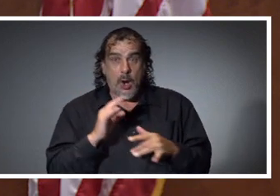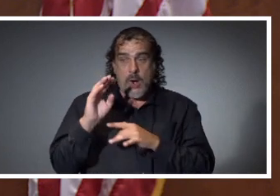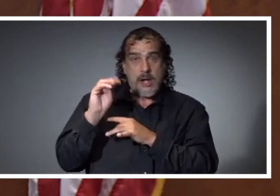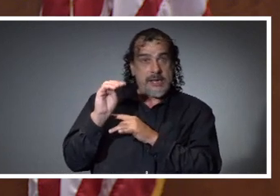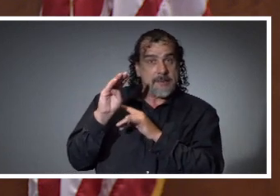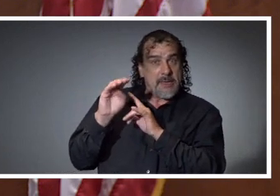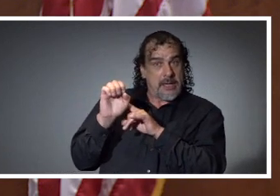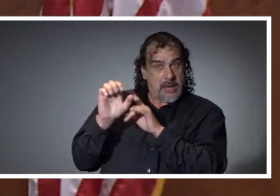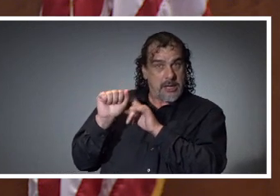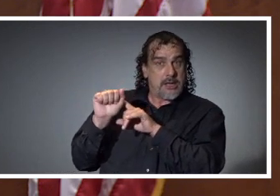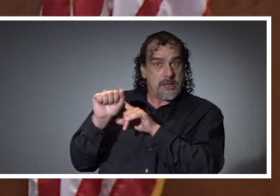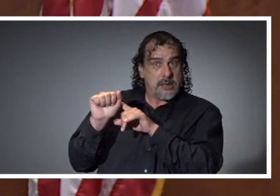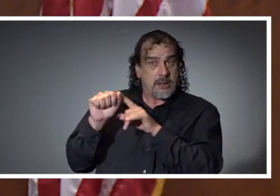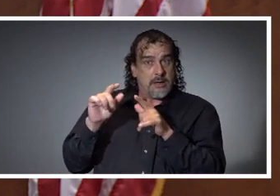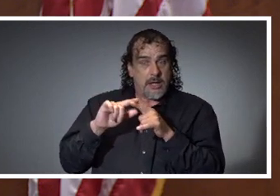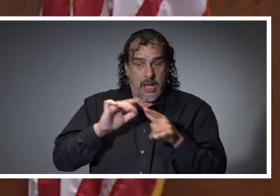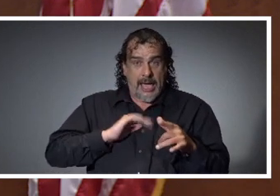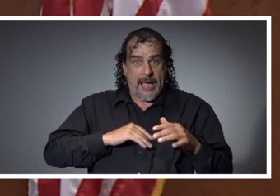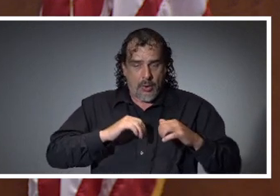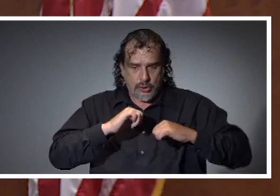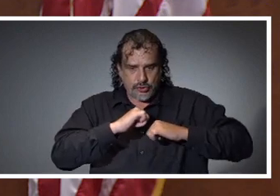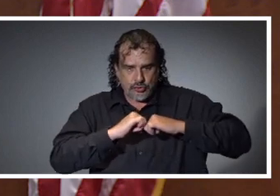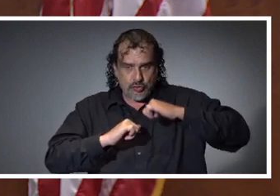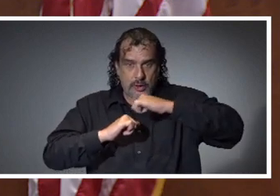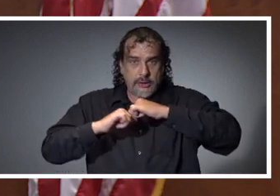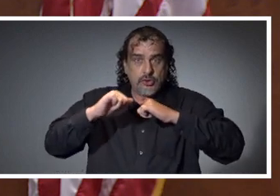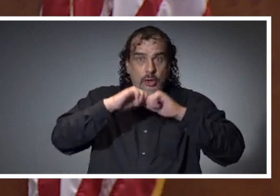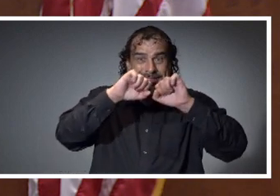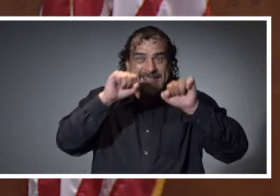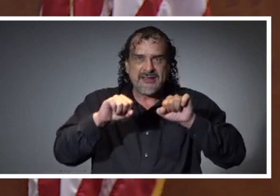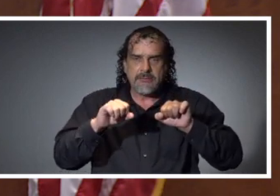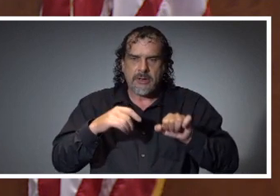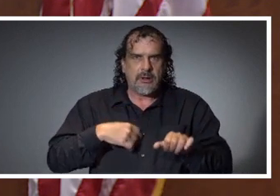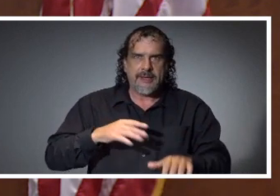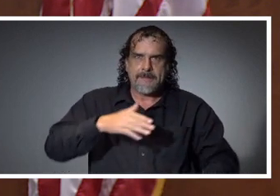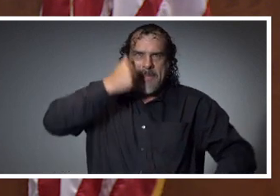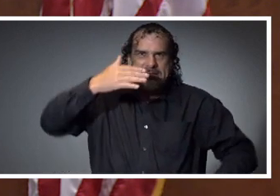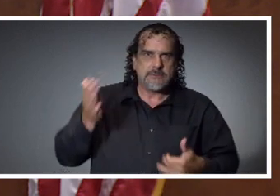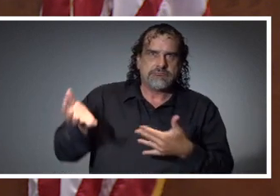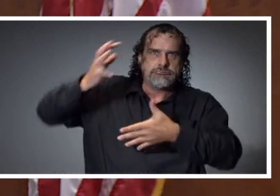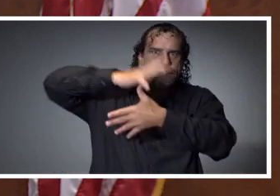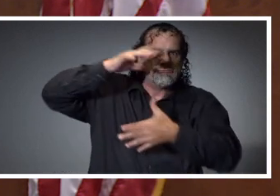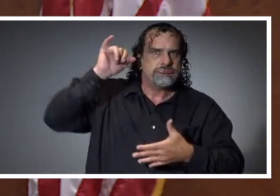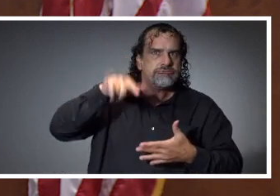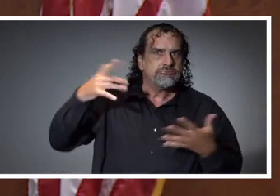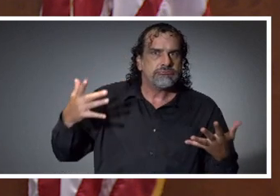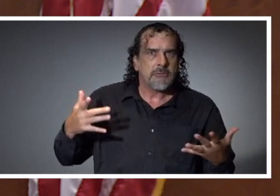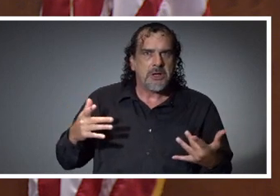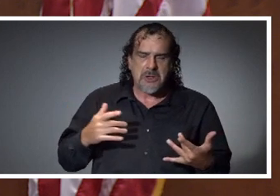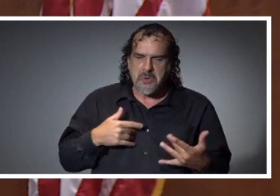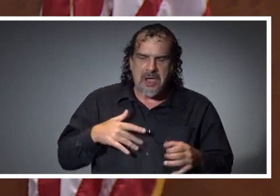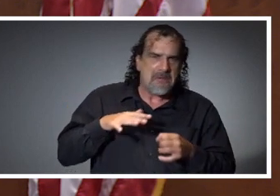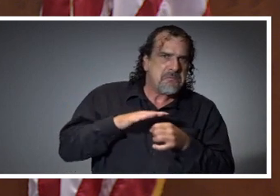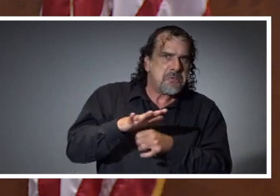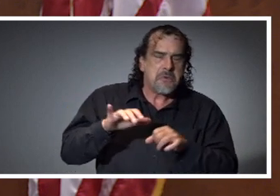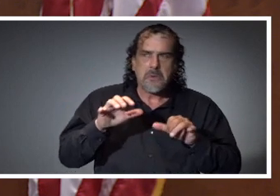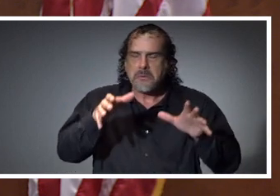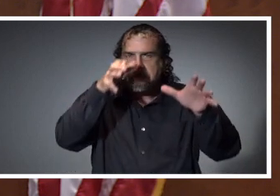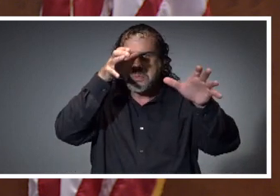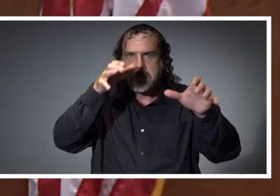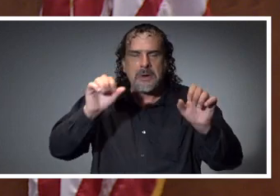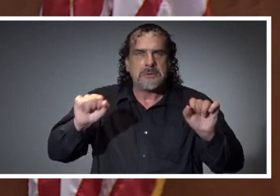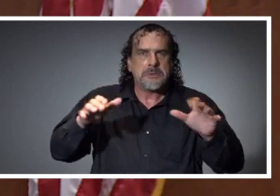management personnel and our structure is second to none. We have exceptionally capable and competent people at the local